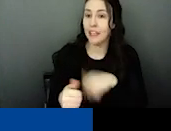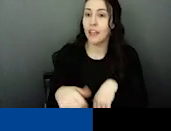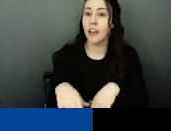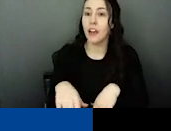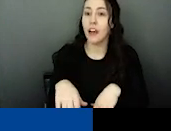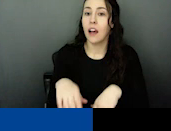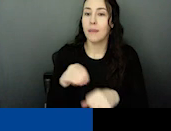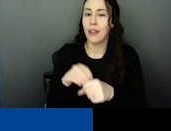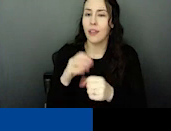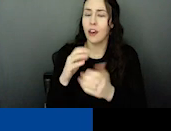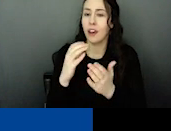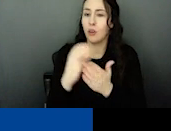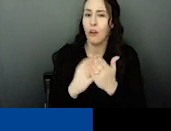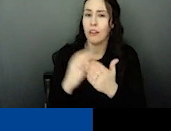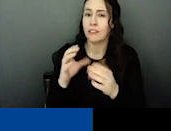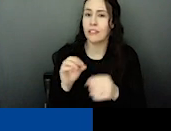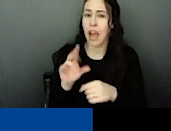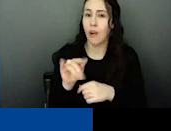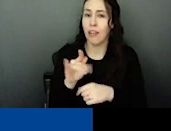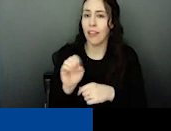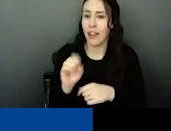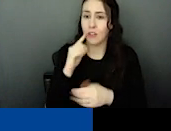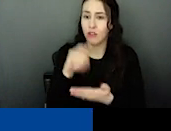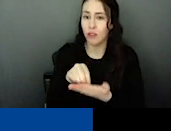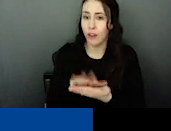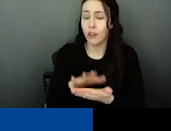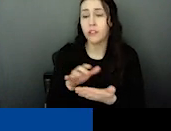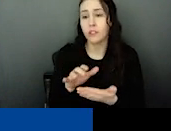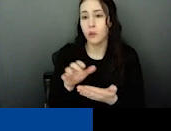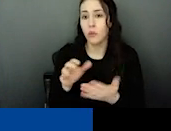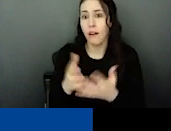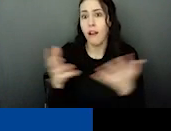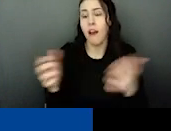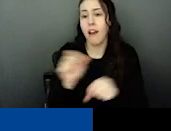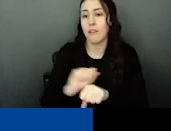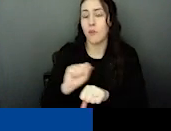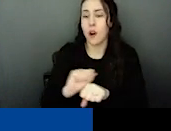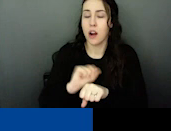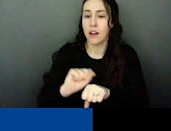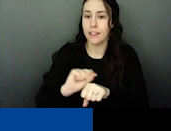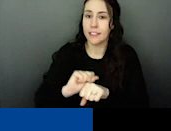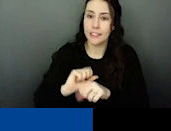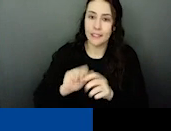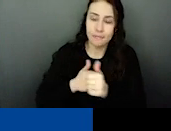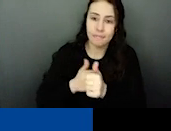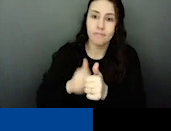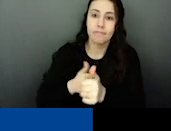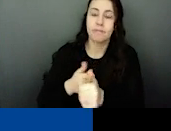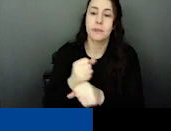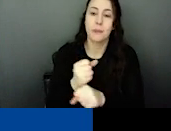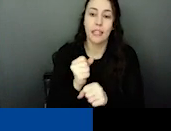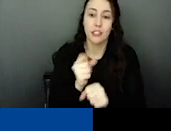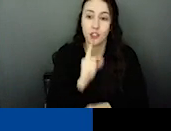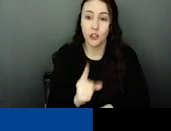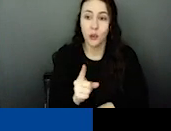course outline of record. And so there's a lot of work that's being done to make sure that the